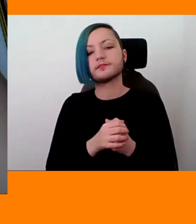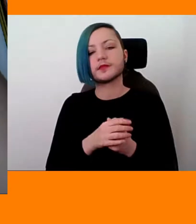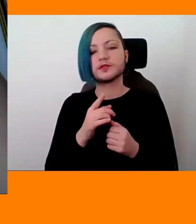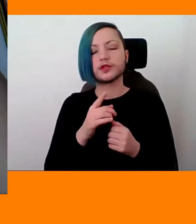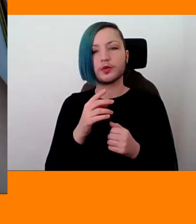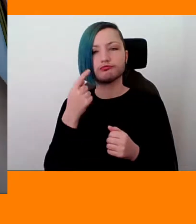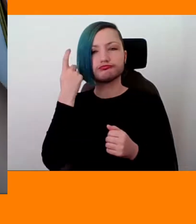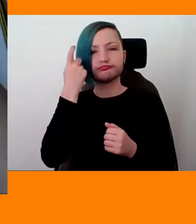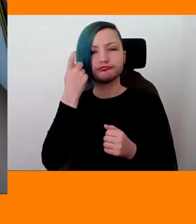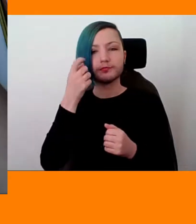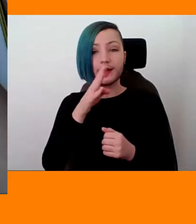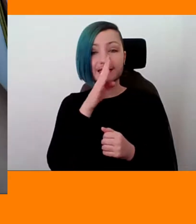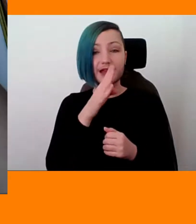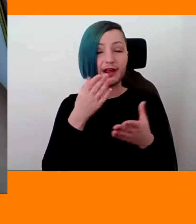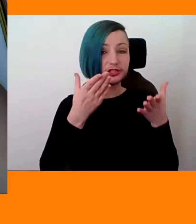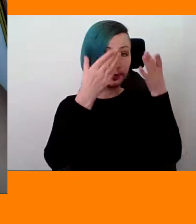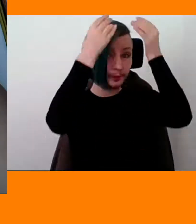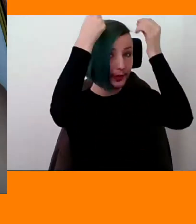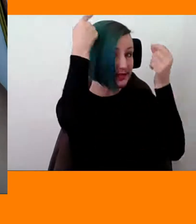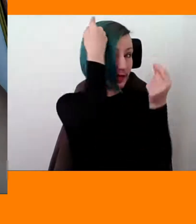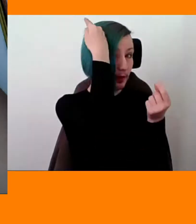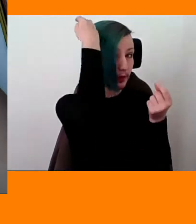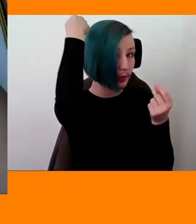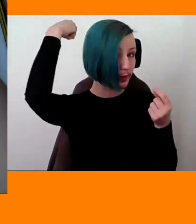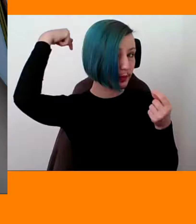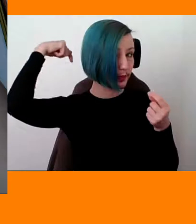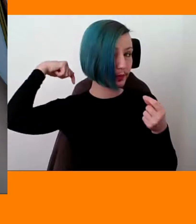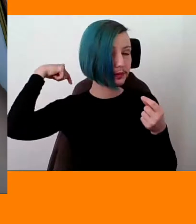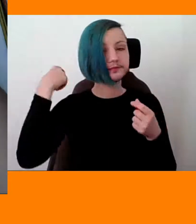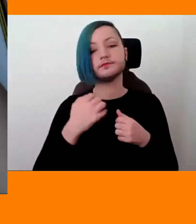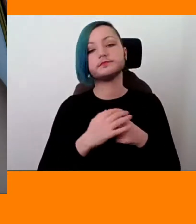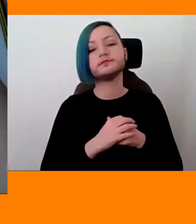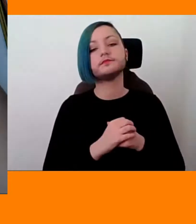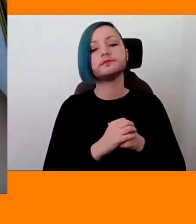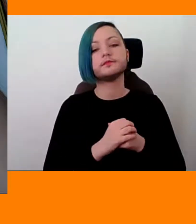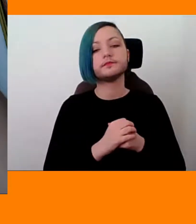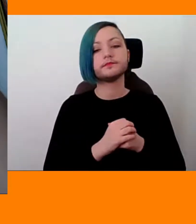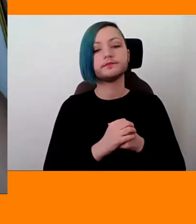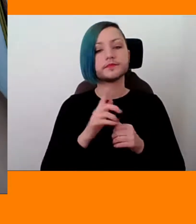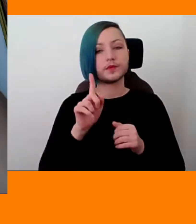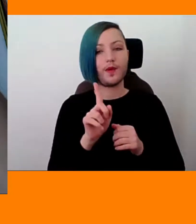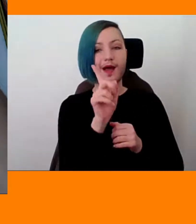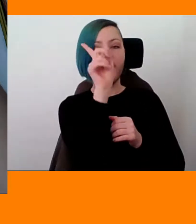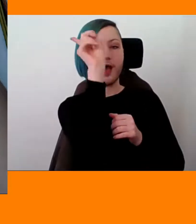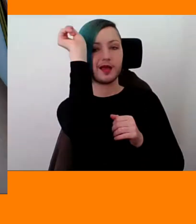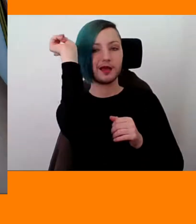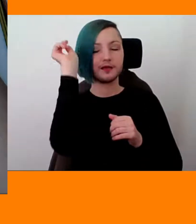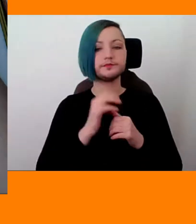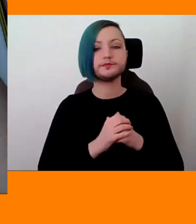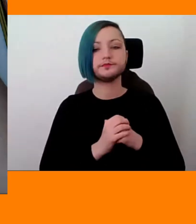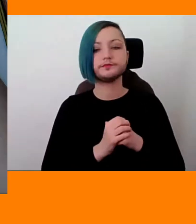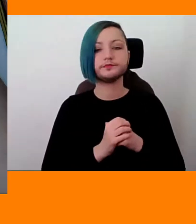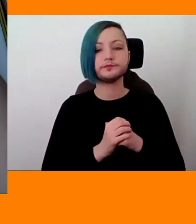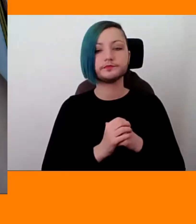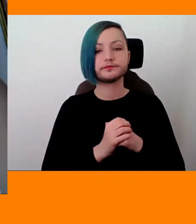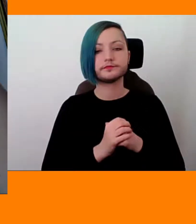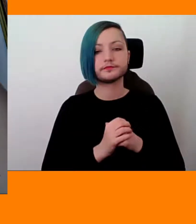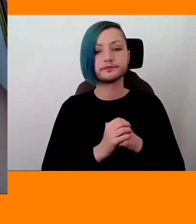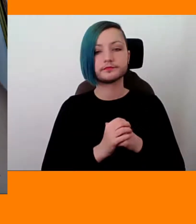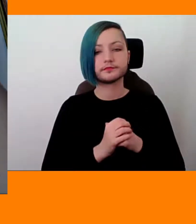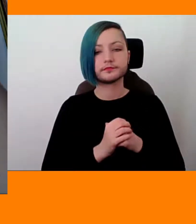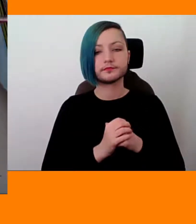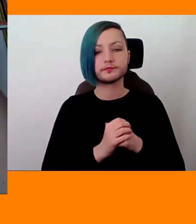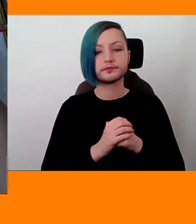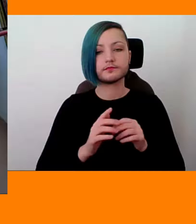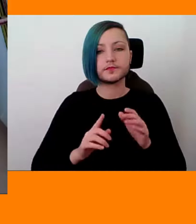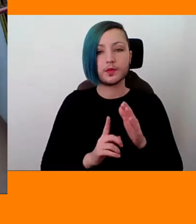where the ponytail is coming from. So it's quite high up here, so upwards and